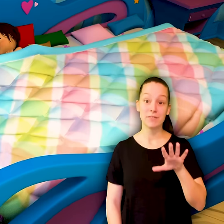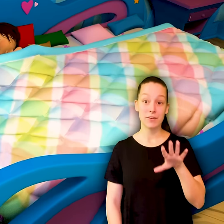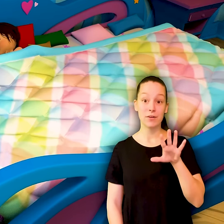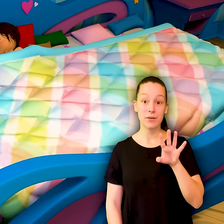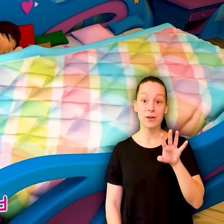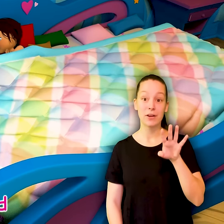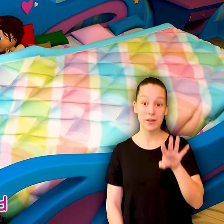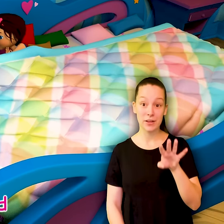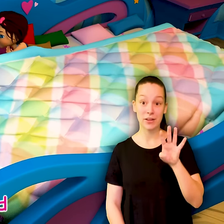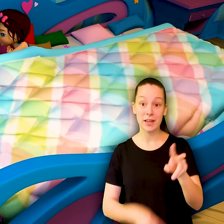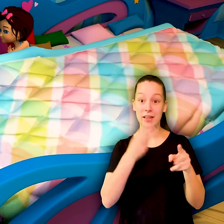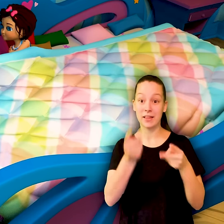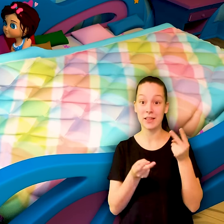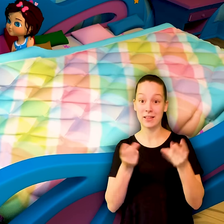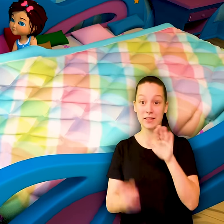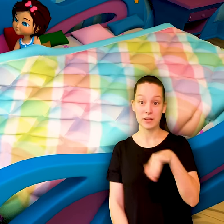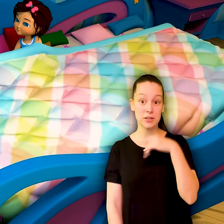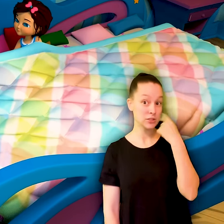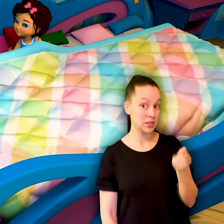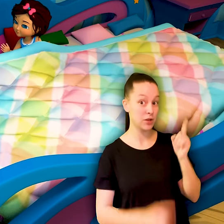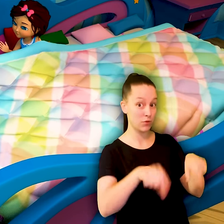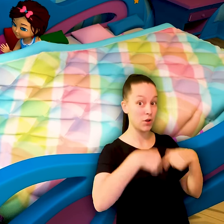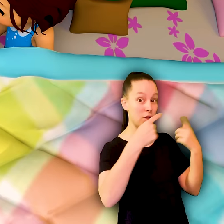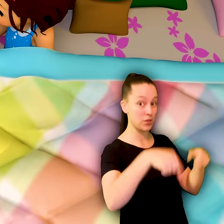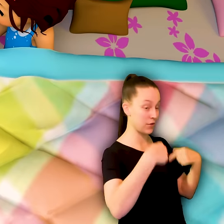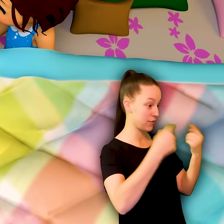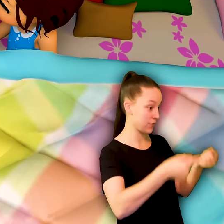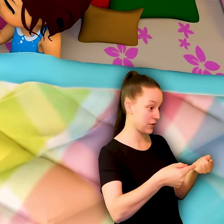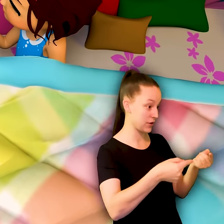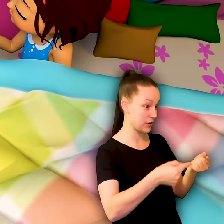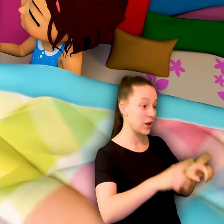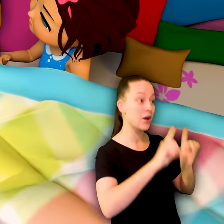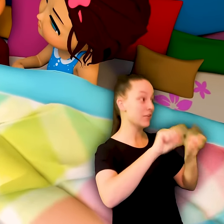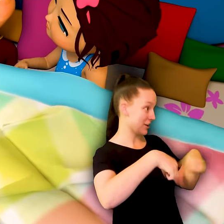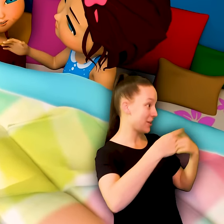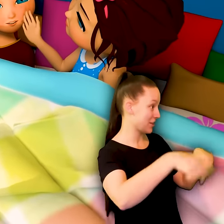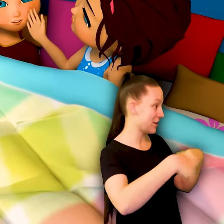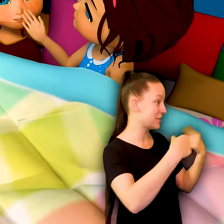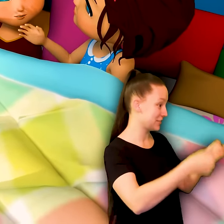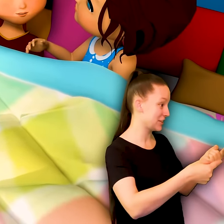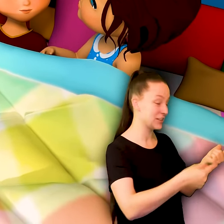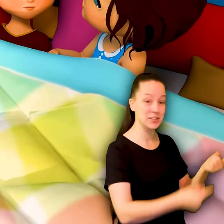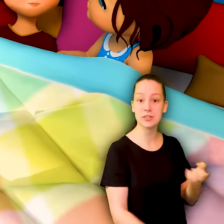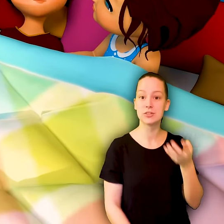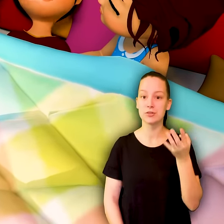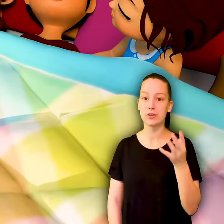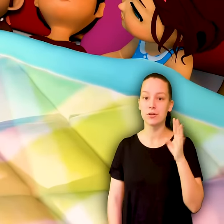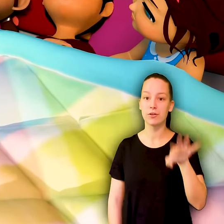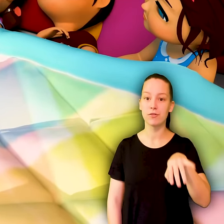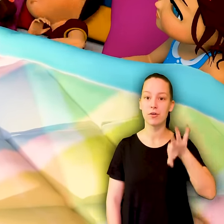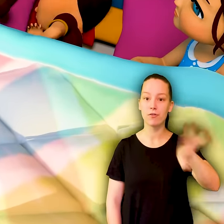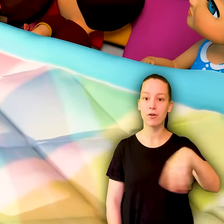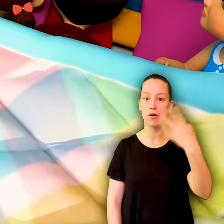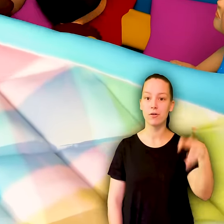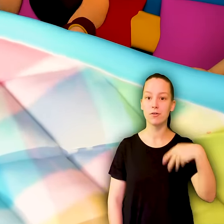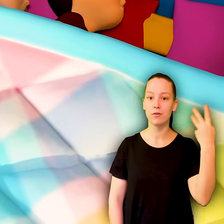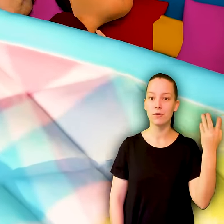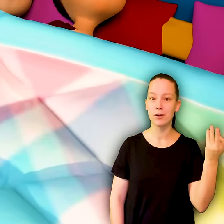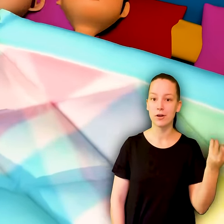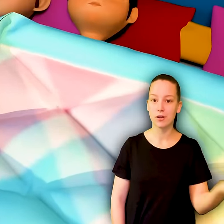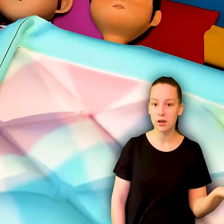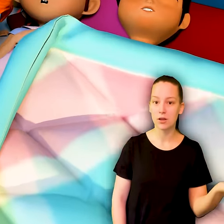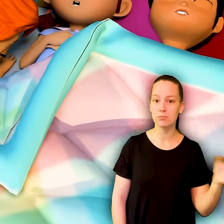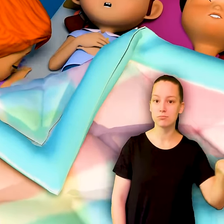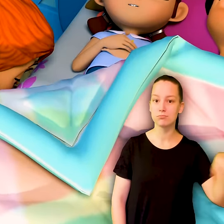there were four in the bed and the little one said roll over roll over so they all rolled